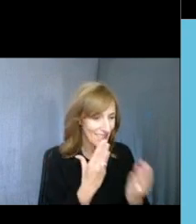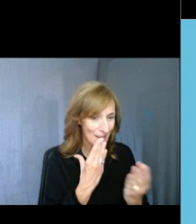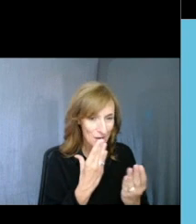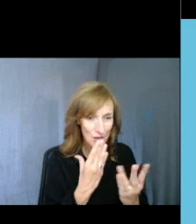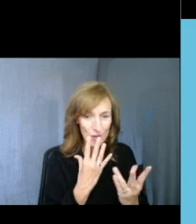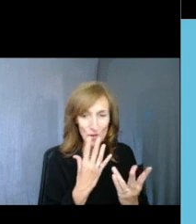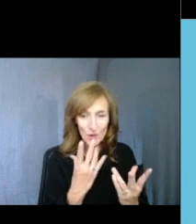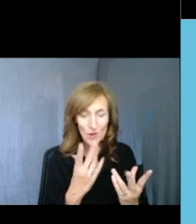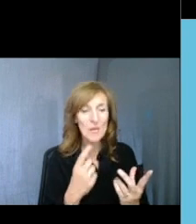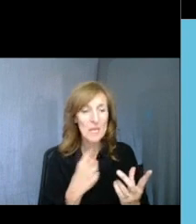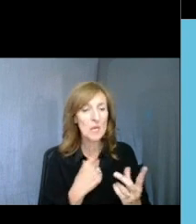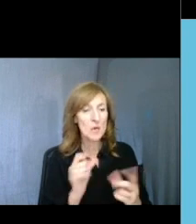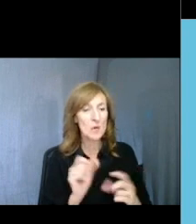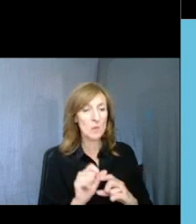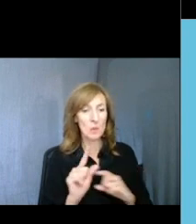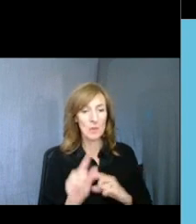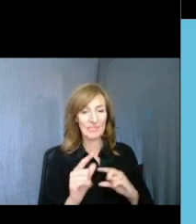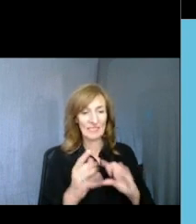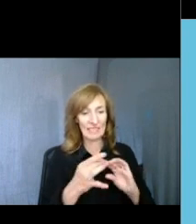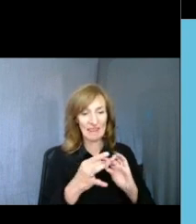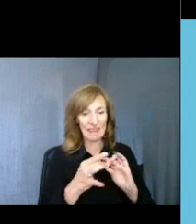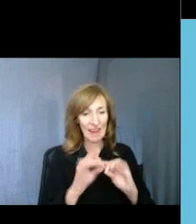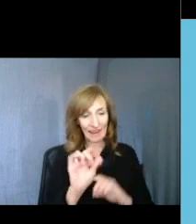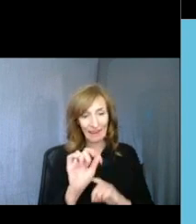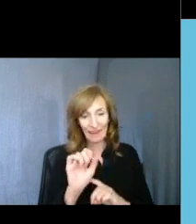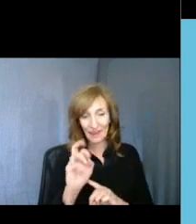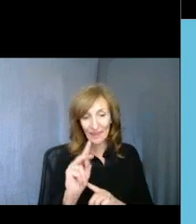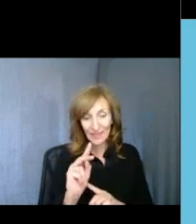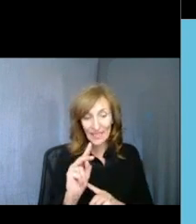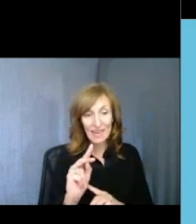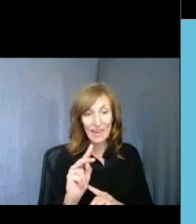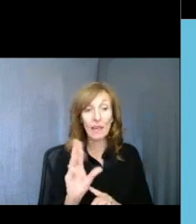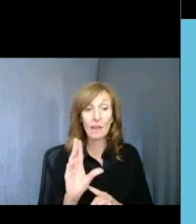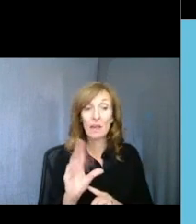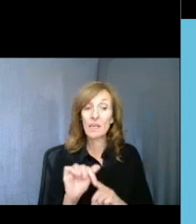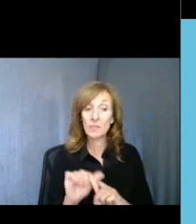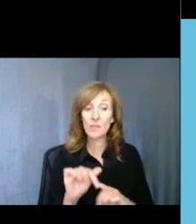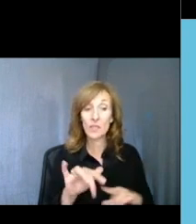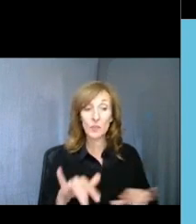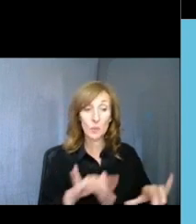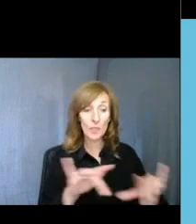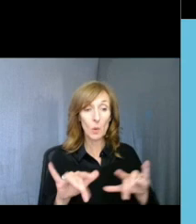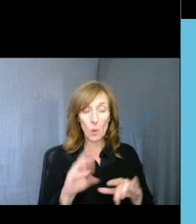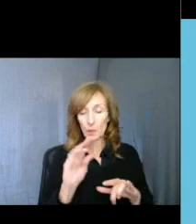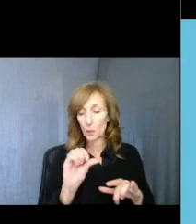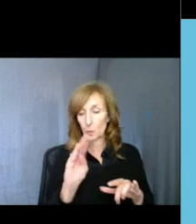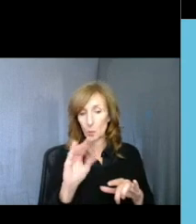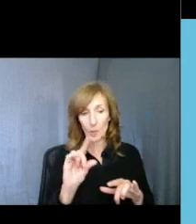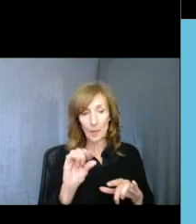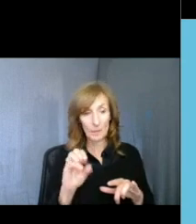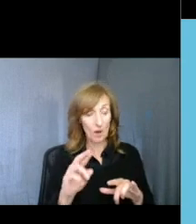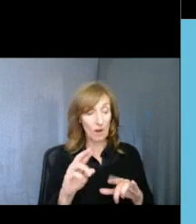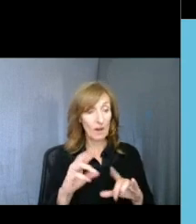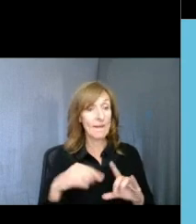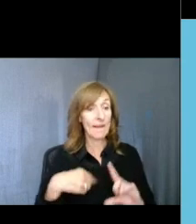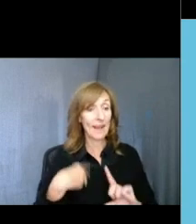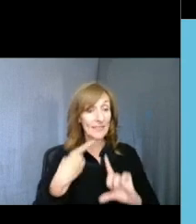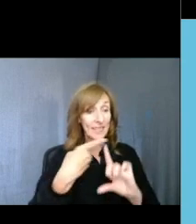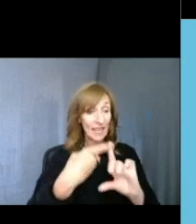send a link to this recorded webinar soon if you'd like to watch it again or share it. We also hope you'll join us next month when we talk about the